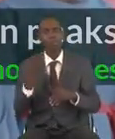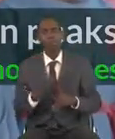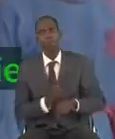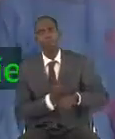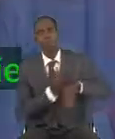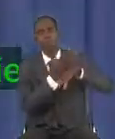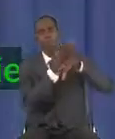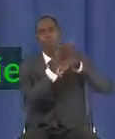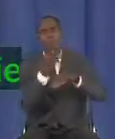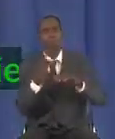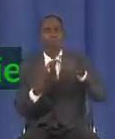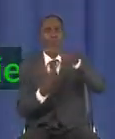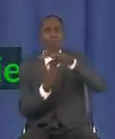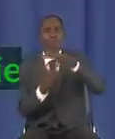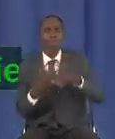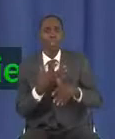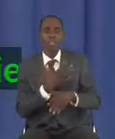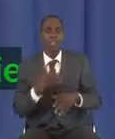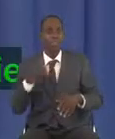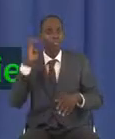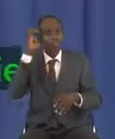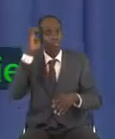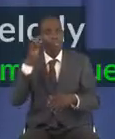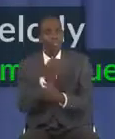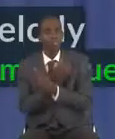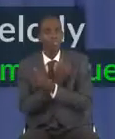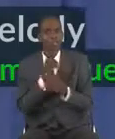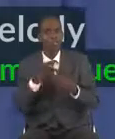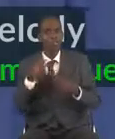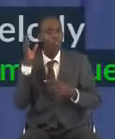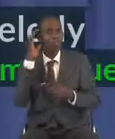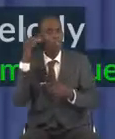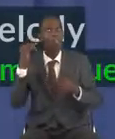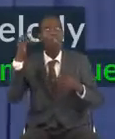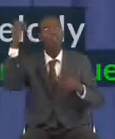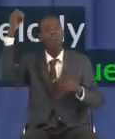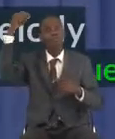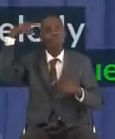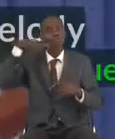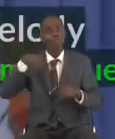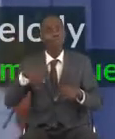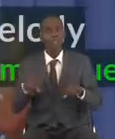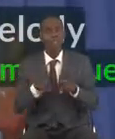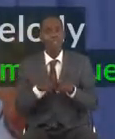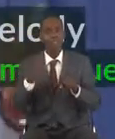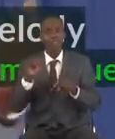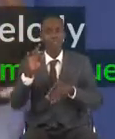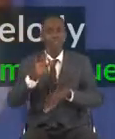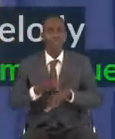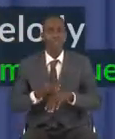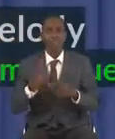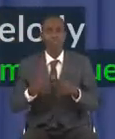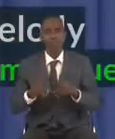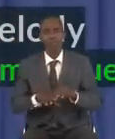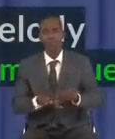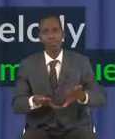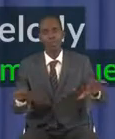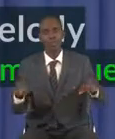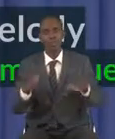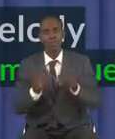And he loves to hear the raindrops as it splash to the ground on the magic